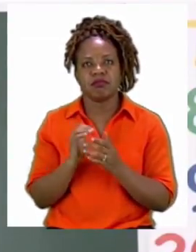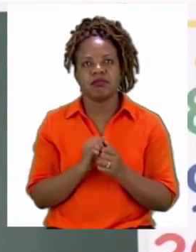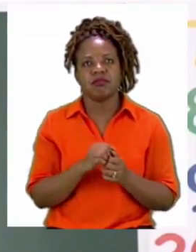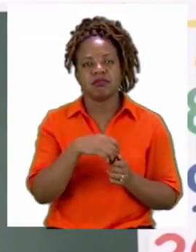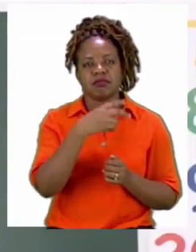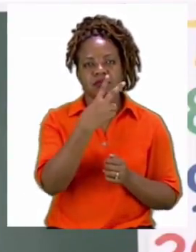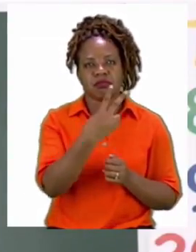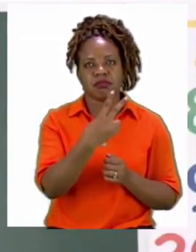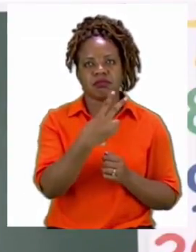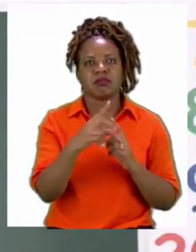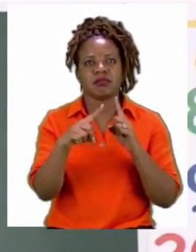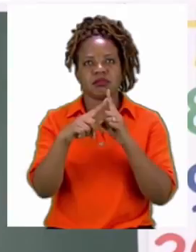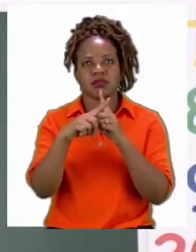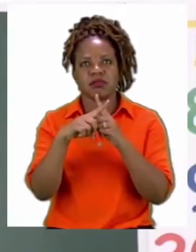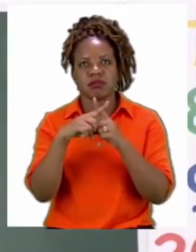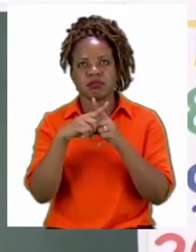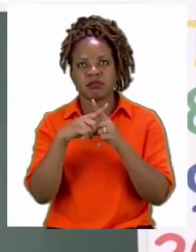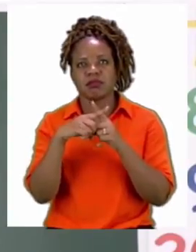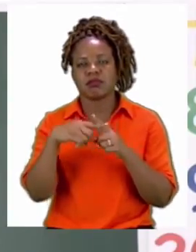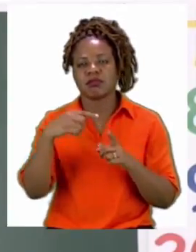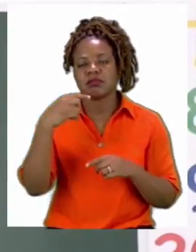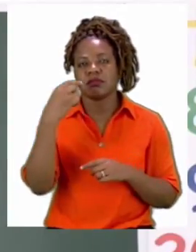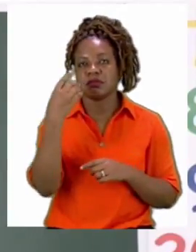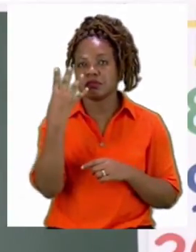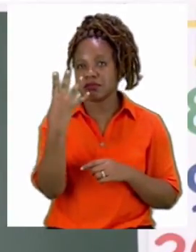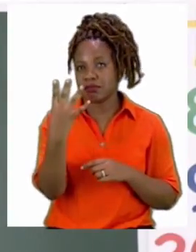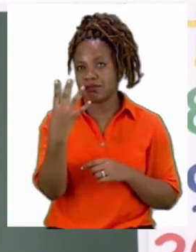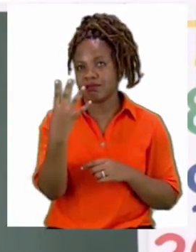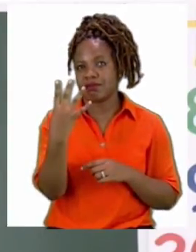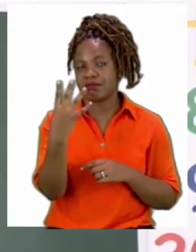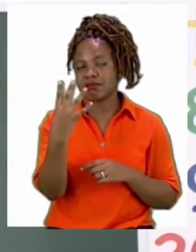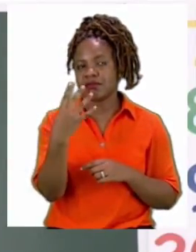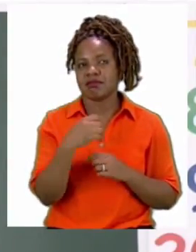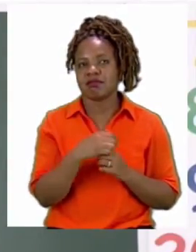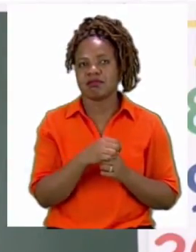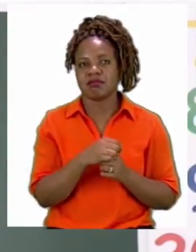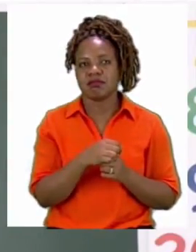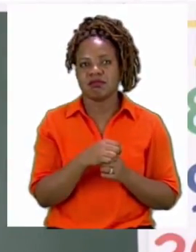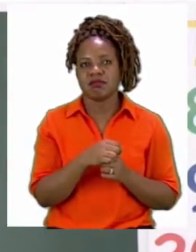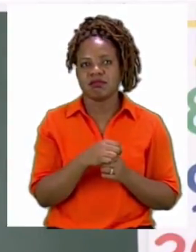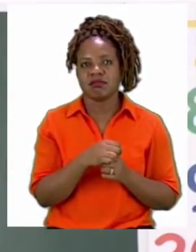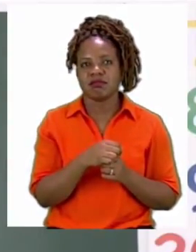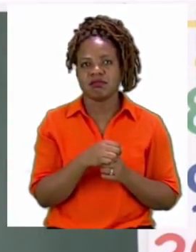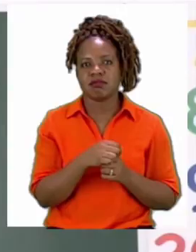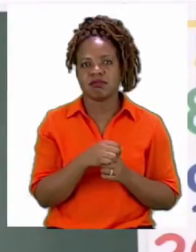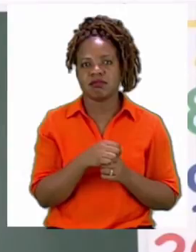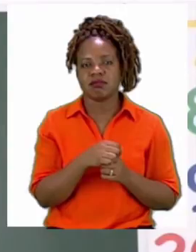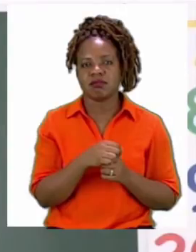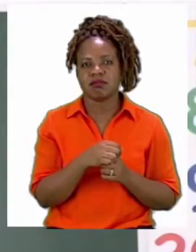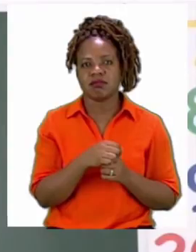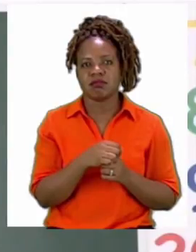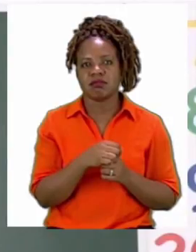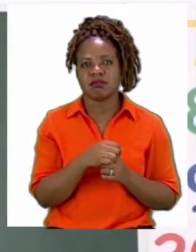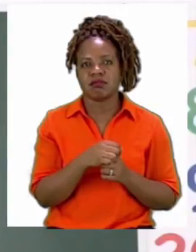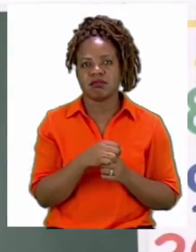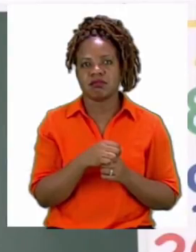says 2 sets of 4. So at this time, instead of having